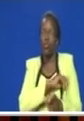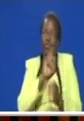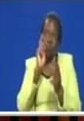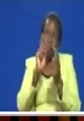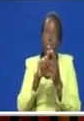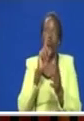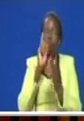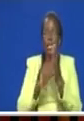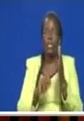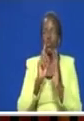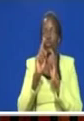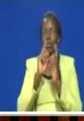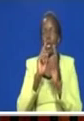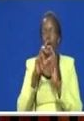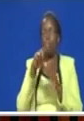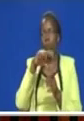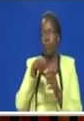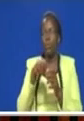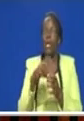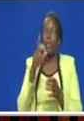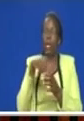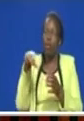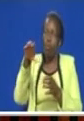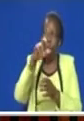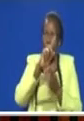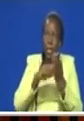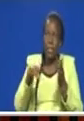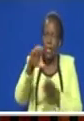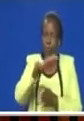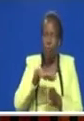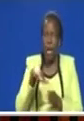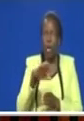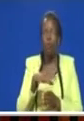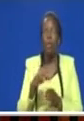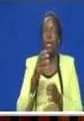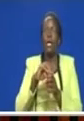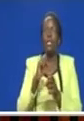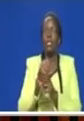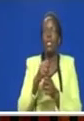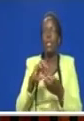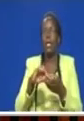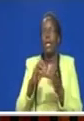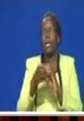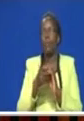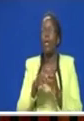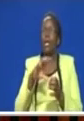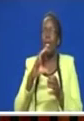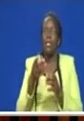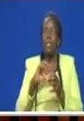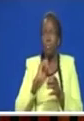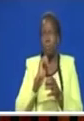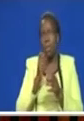feelings. Then what environment does it create? Does it terrify us? Does it make us